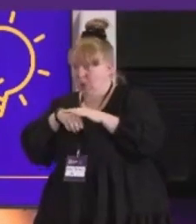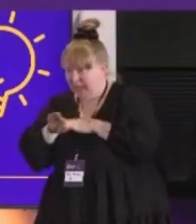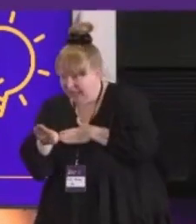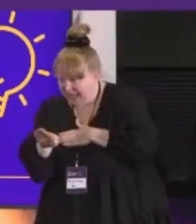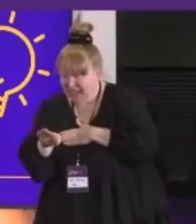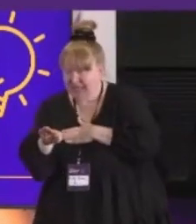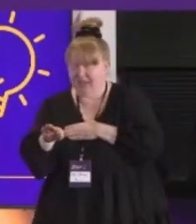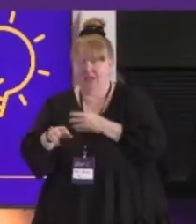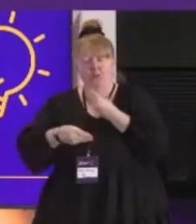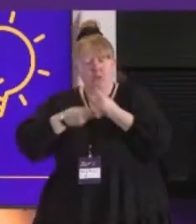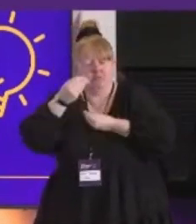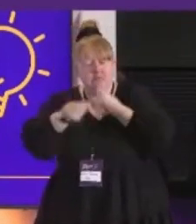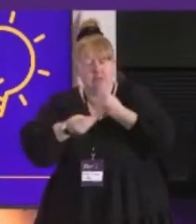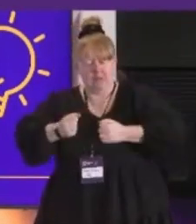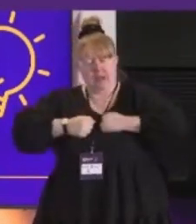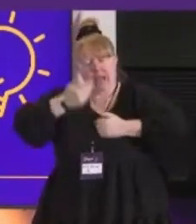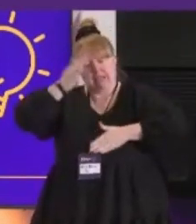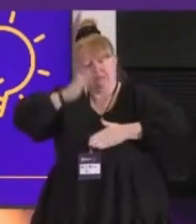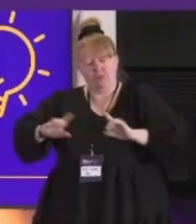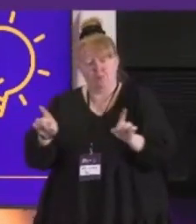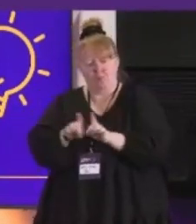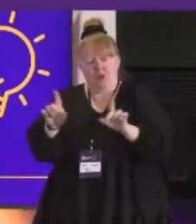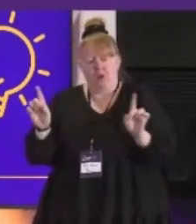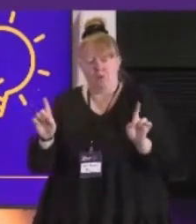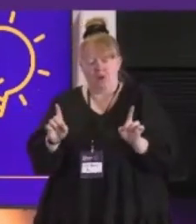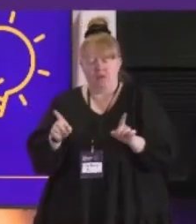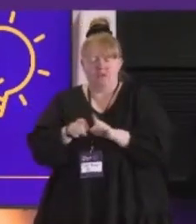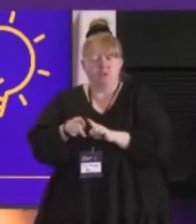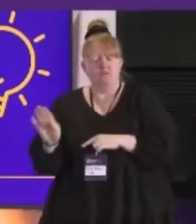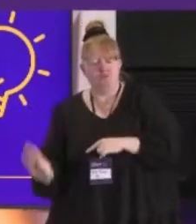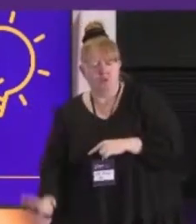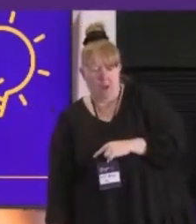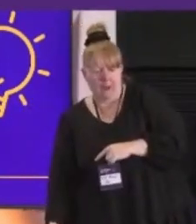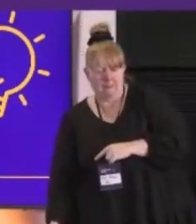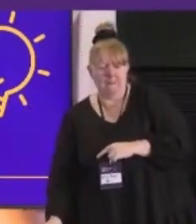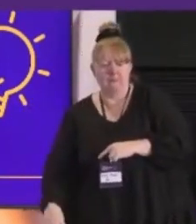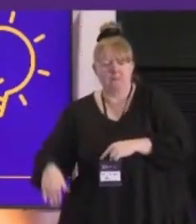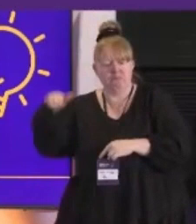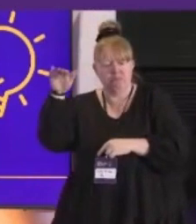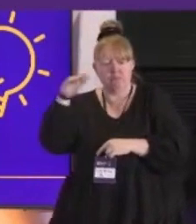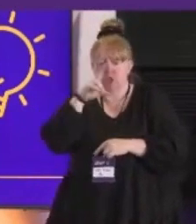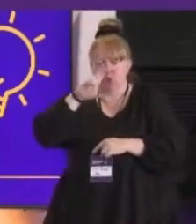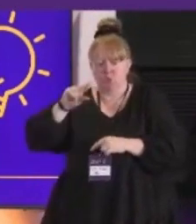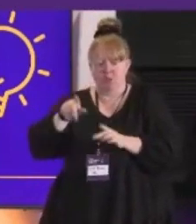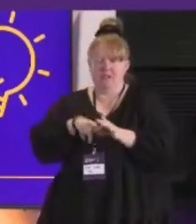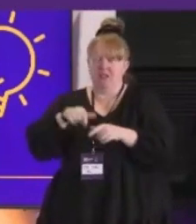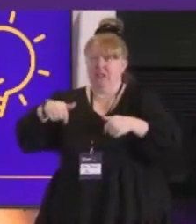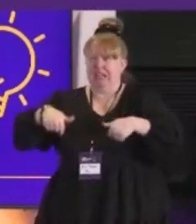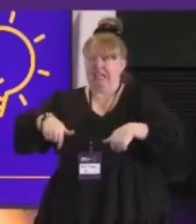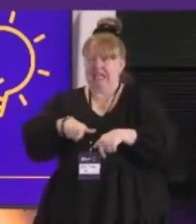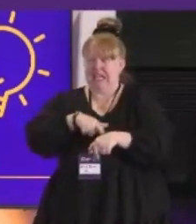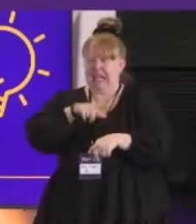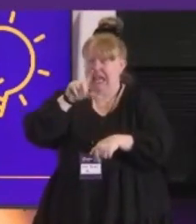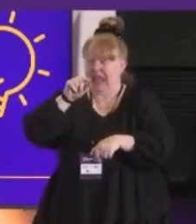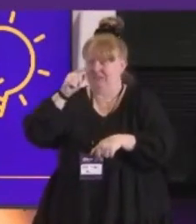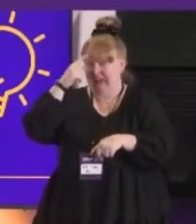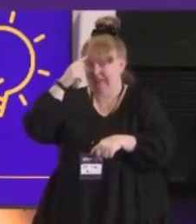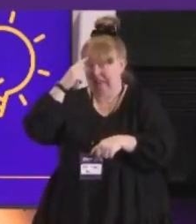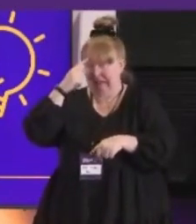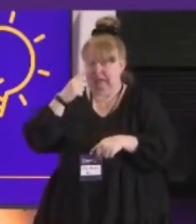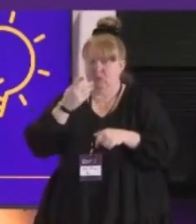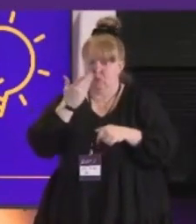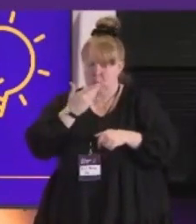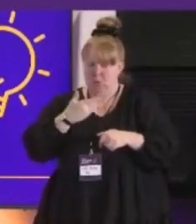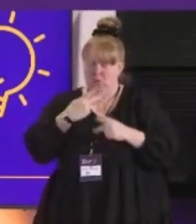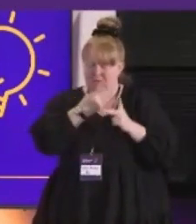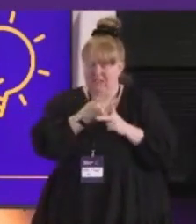about their experiences. So it's all the way through from kindergarten through to grade 12, which I think here is year 11. So what our